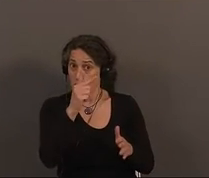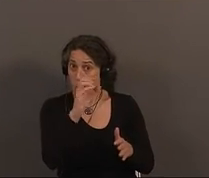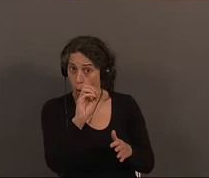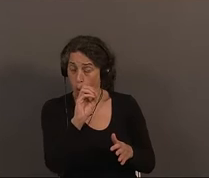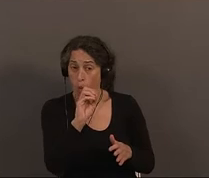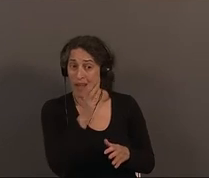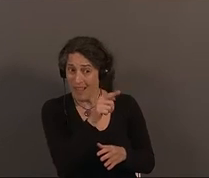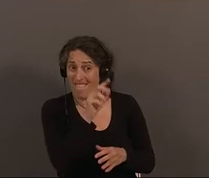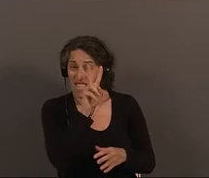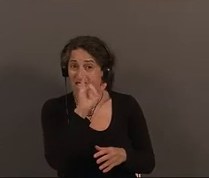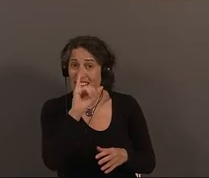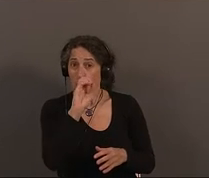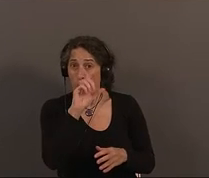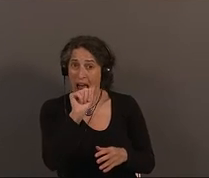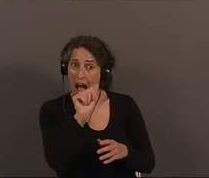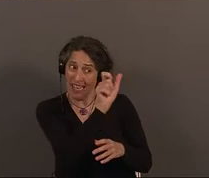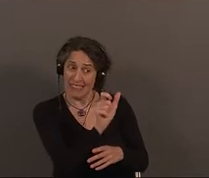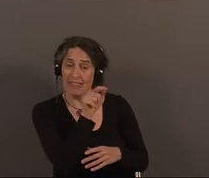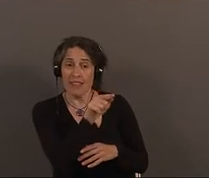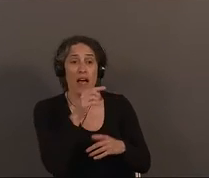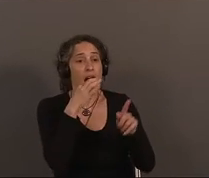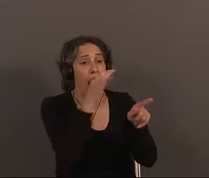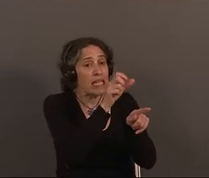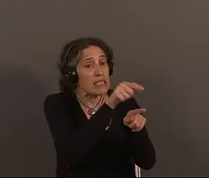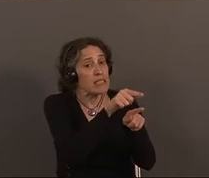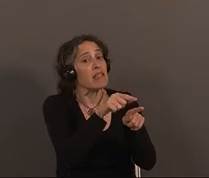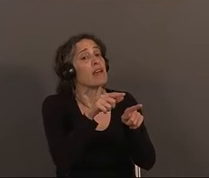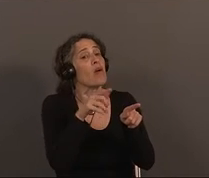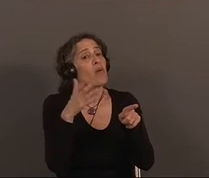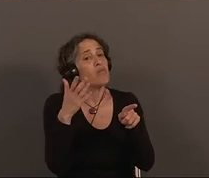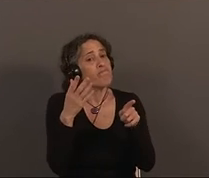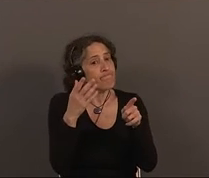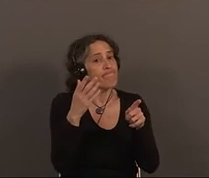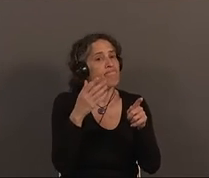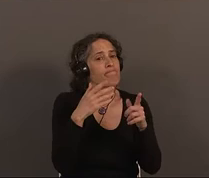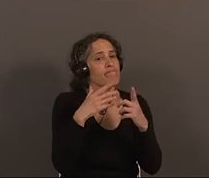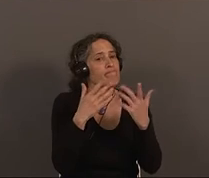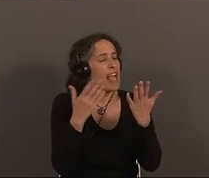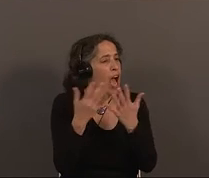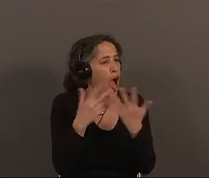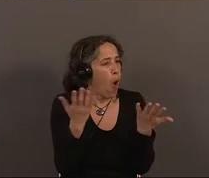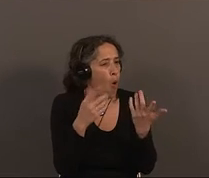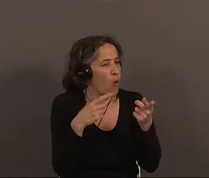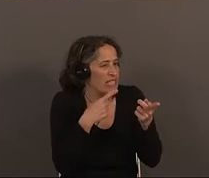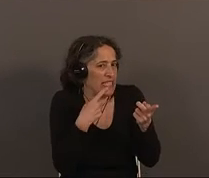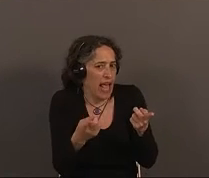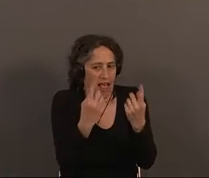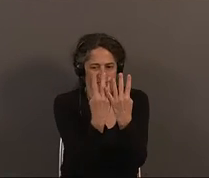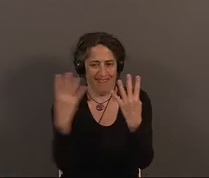do you view the regulating side as